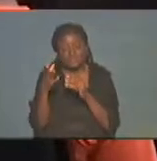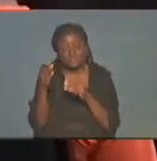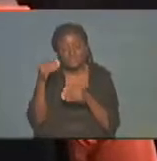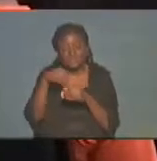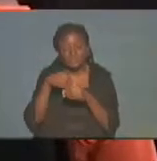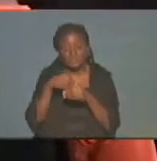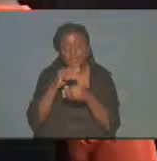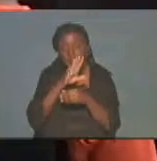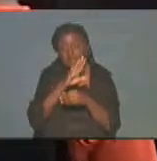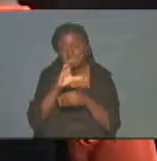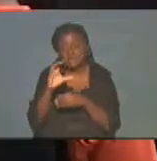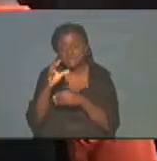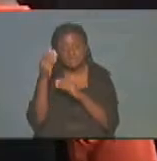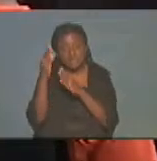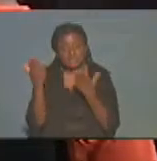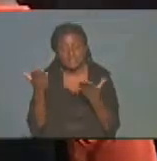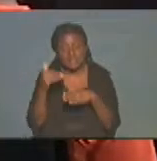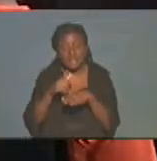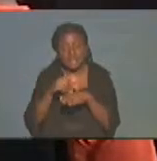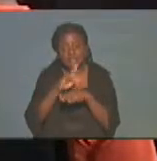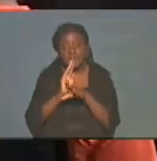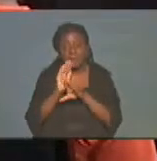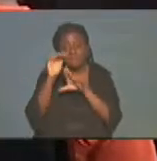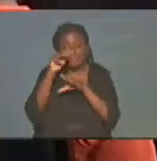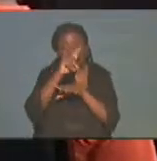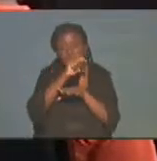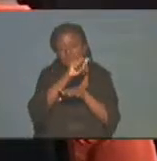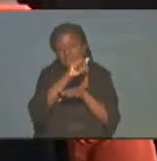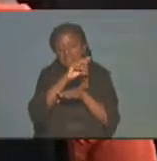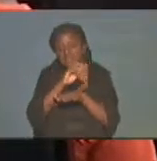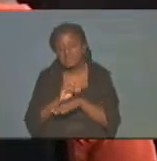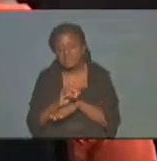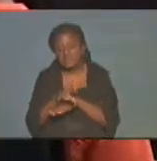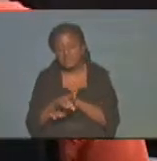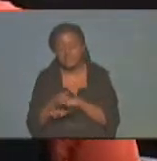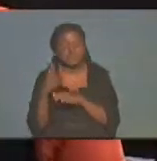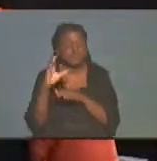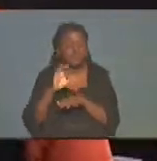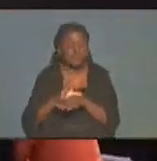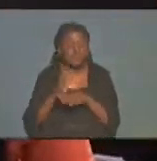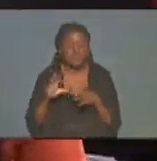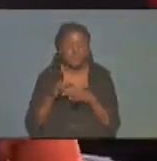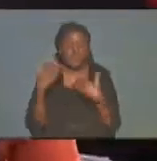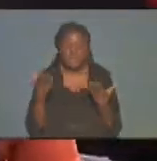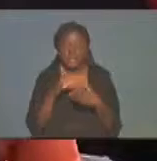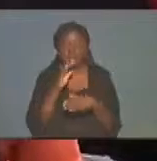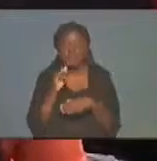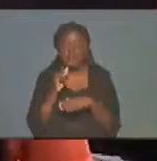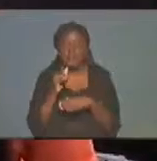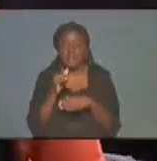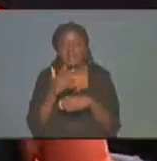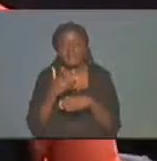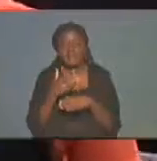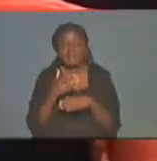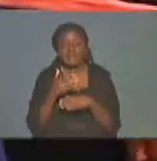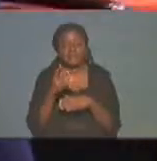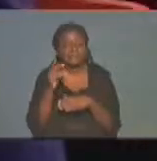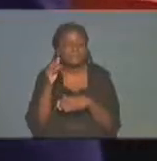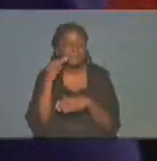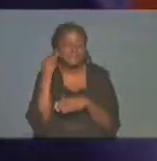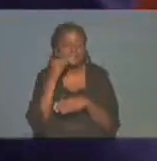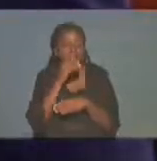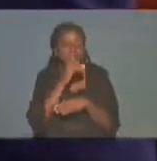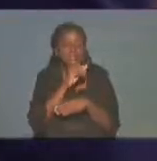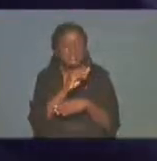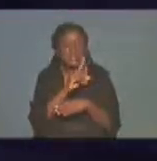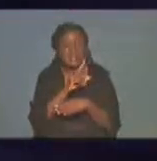the Montabor Church. Now, I'm joined by the chairman of the Scholarship Loan Division, Ms. Robin Lyons. Mrs. Lyons, talk to us a little